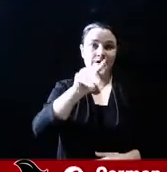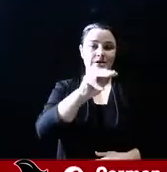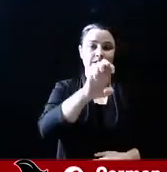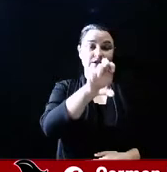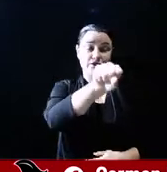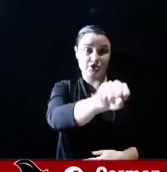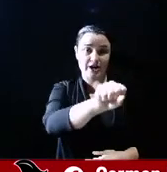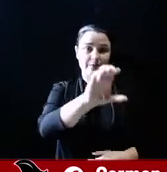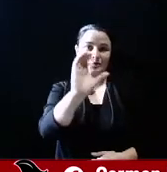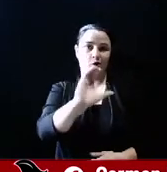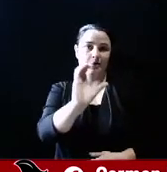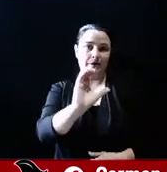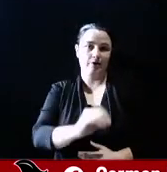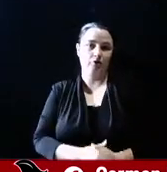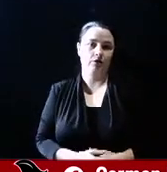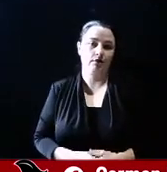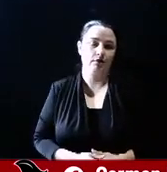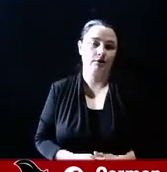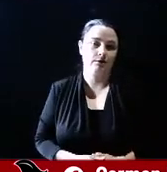Edward Carmichael.